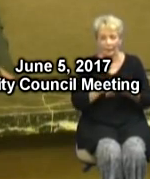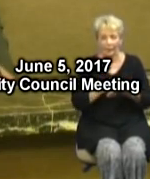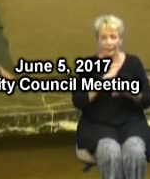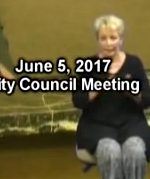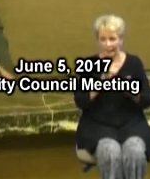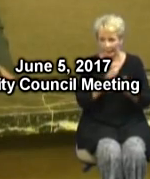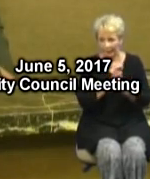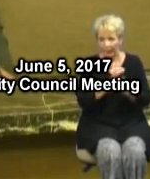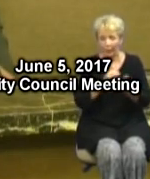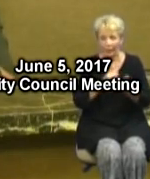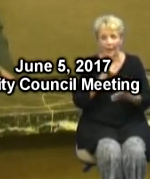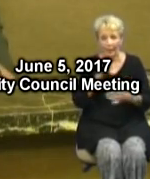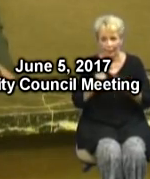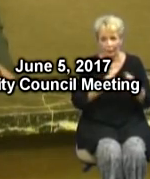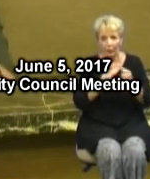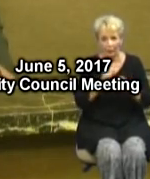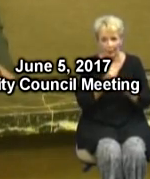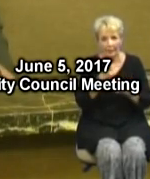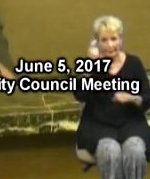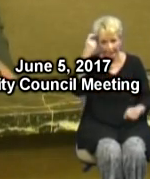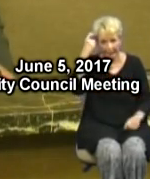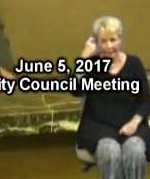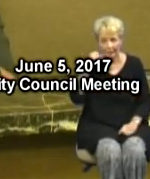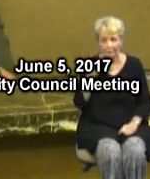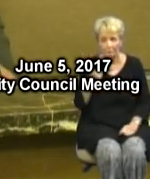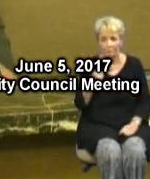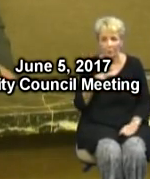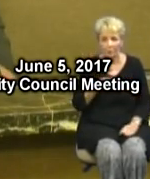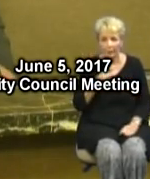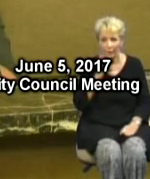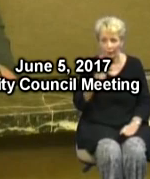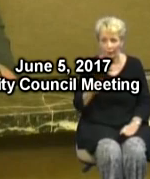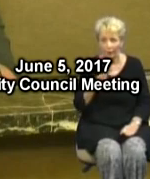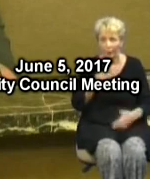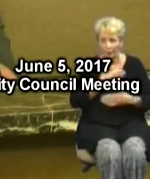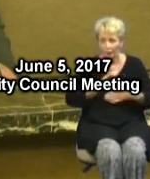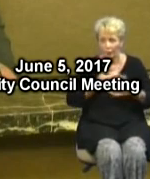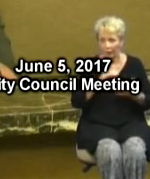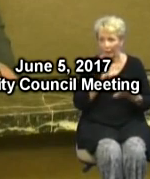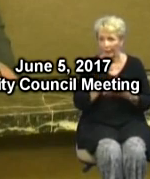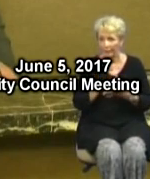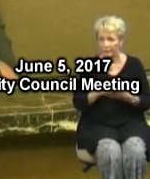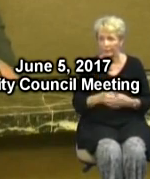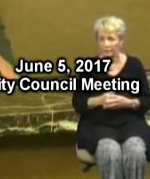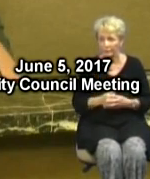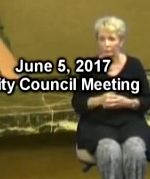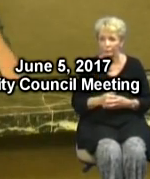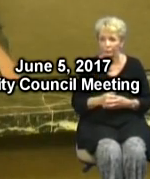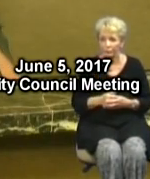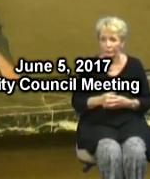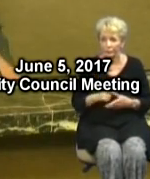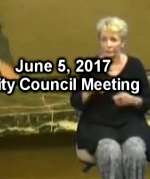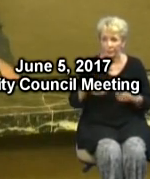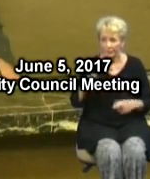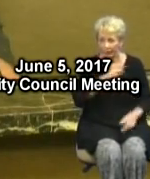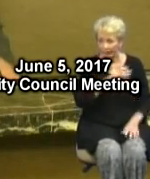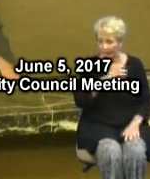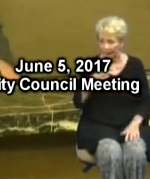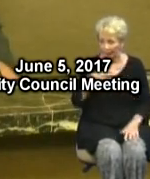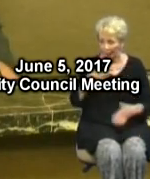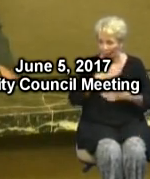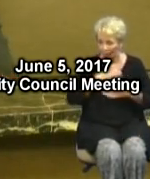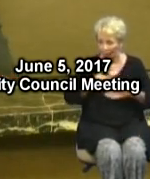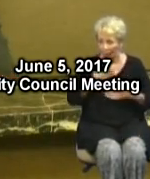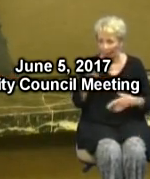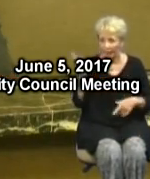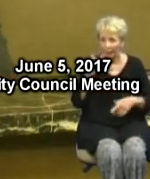document that actually ultimately makes sense. I really, really appreciate that. So to the council, I